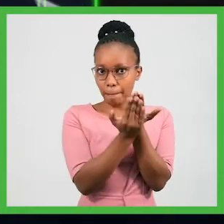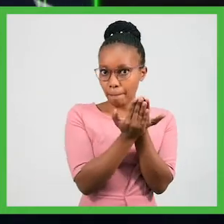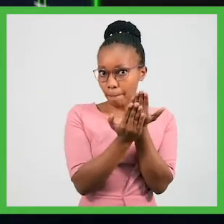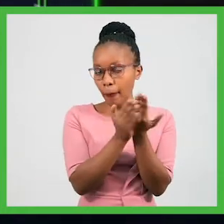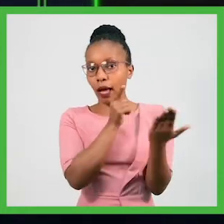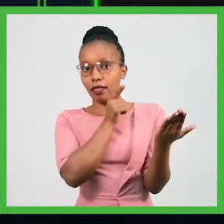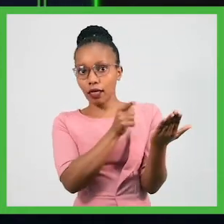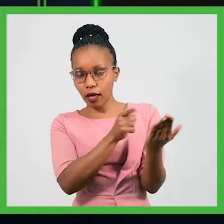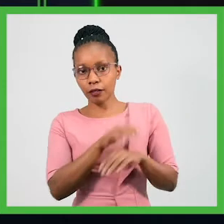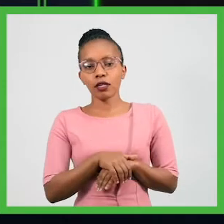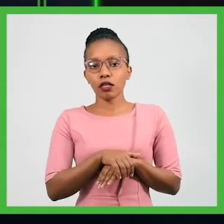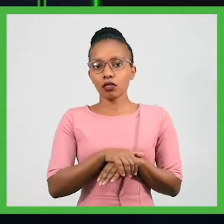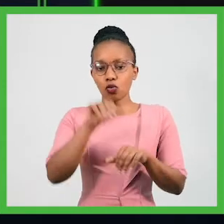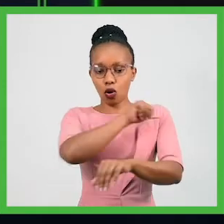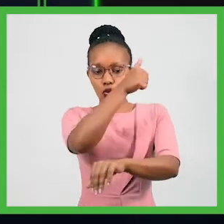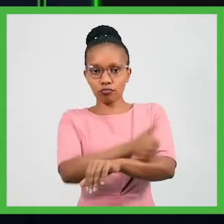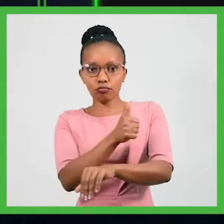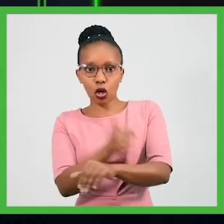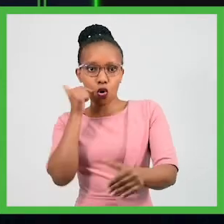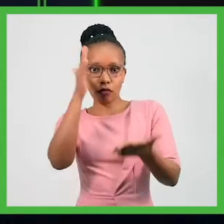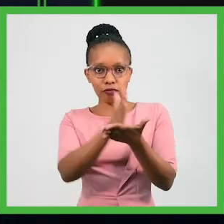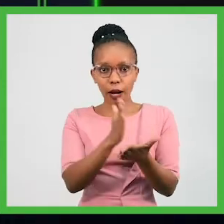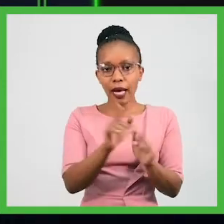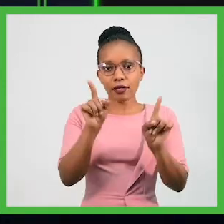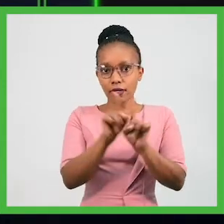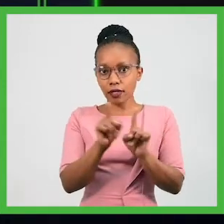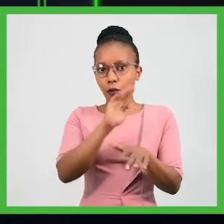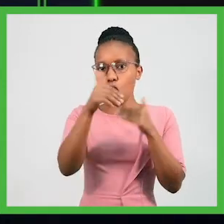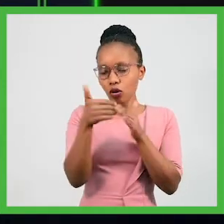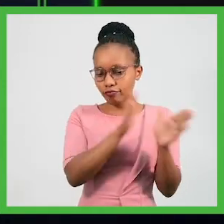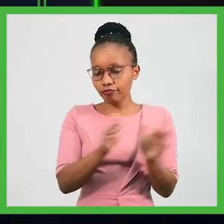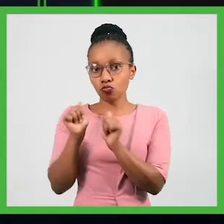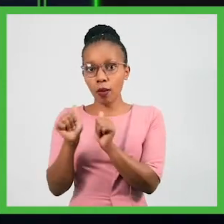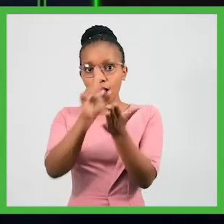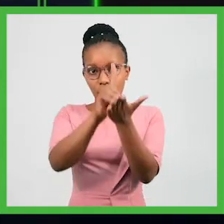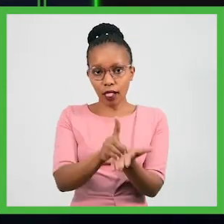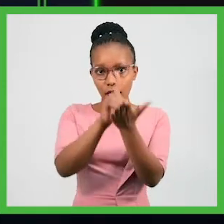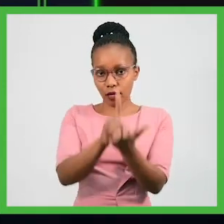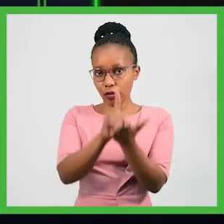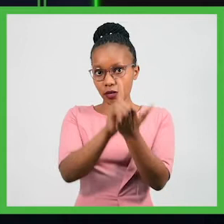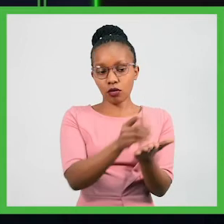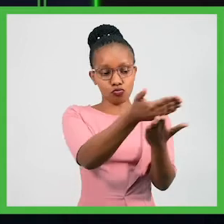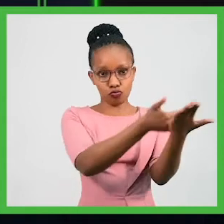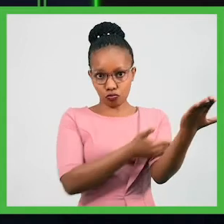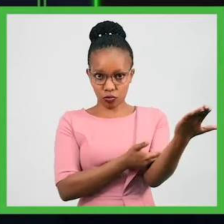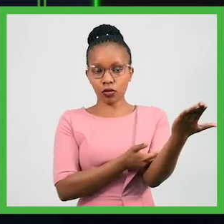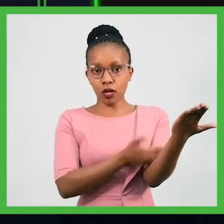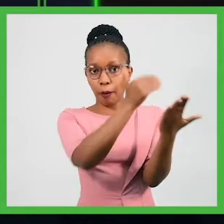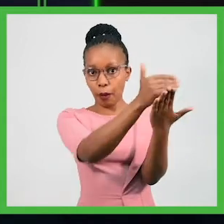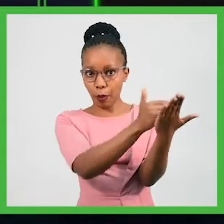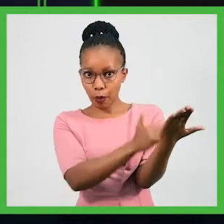intended to be submitted to the authority is verified and is in order. Download the Declaration Schedule Exemption Application